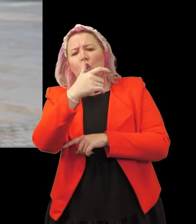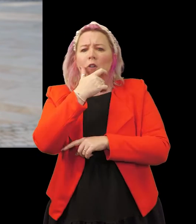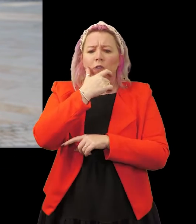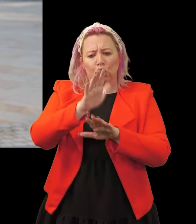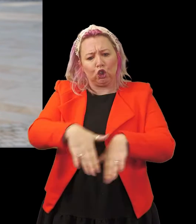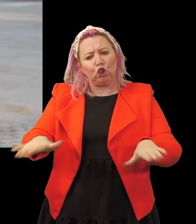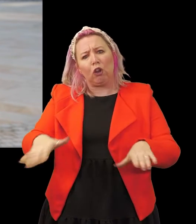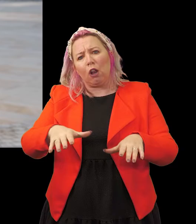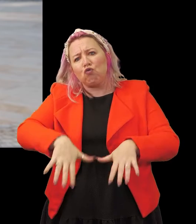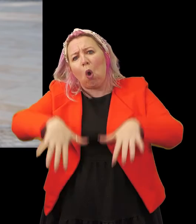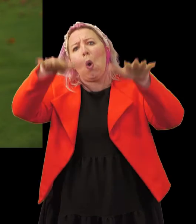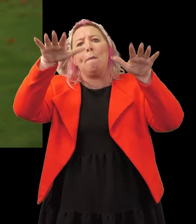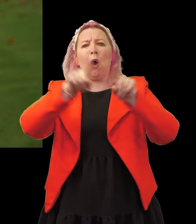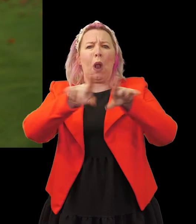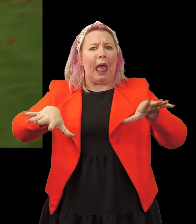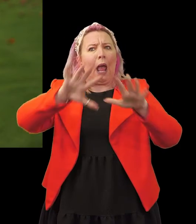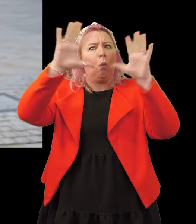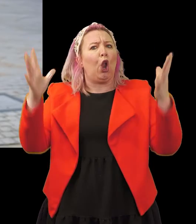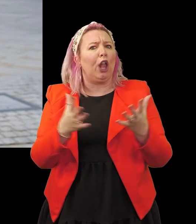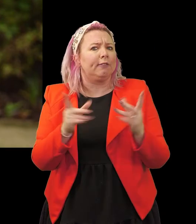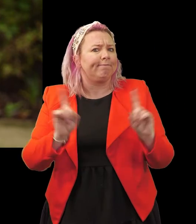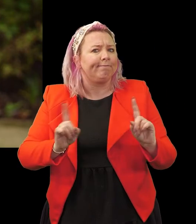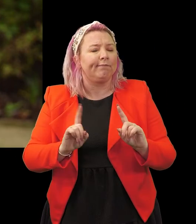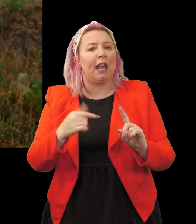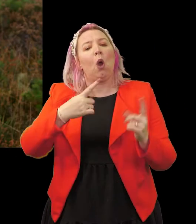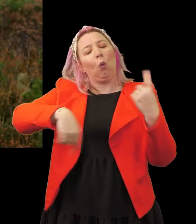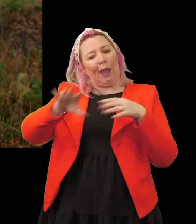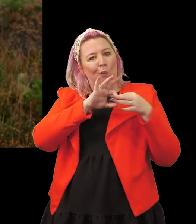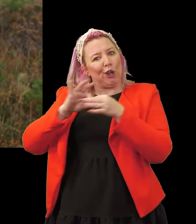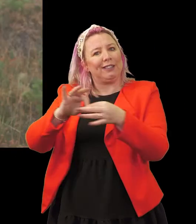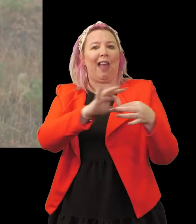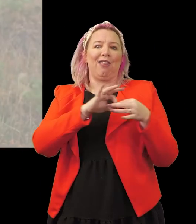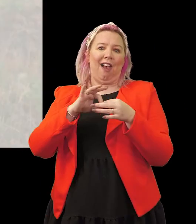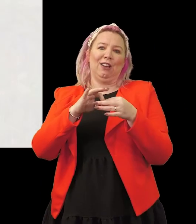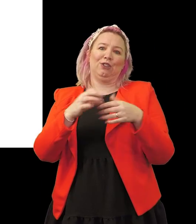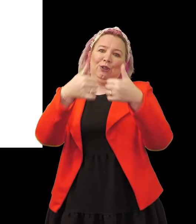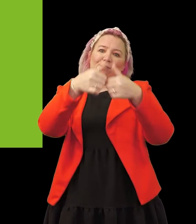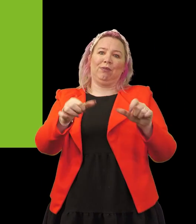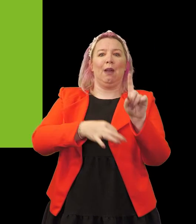and what sort of conditions they're going to be living in. We're working together to tackle the climate emergency.